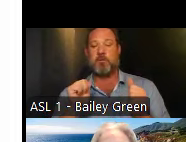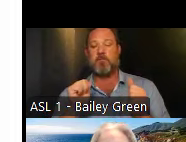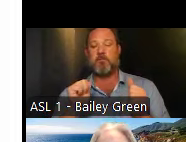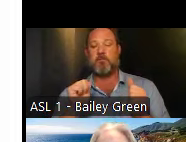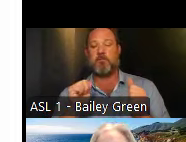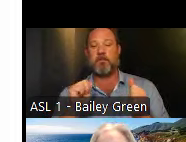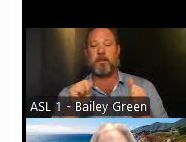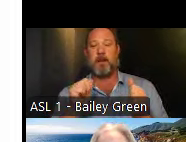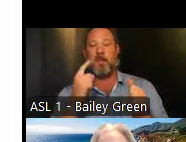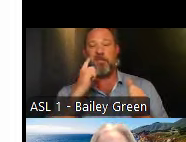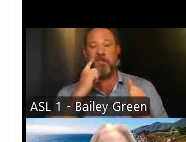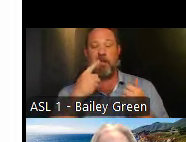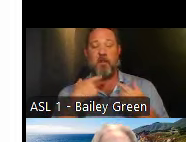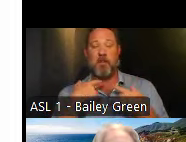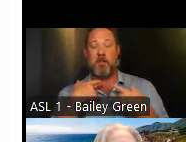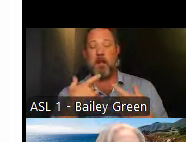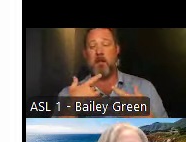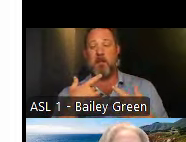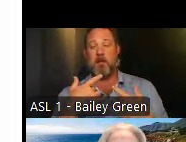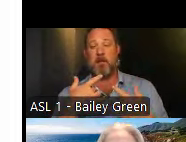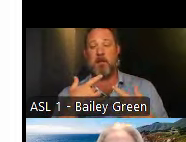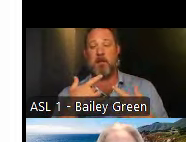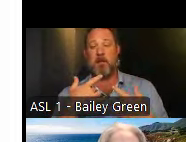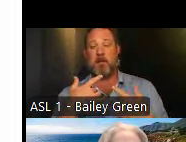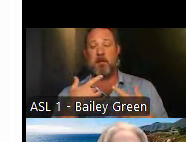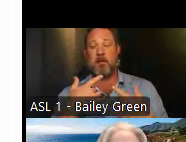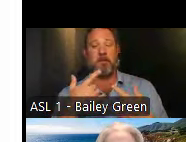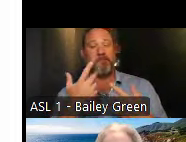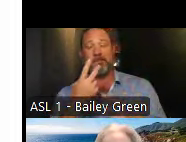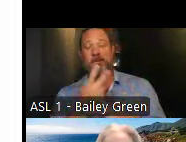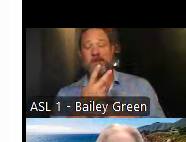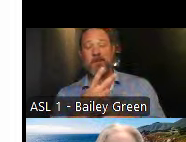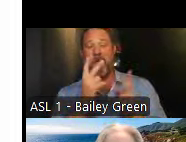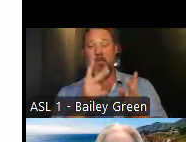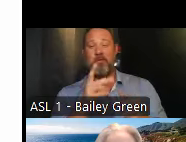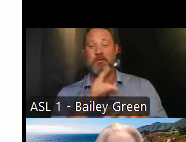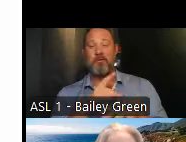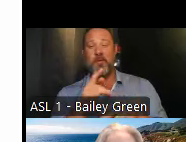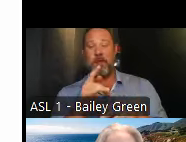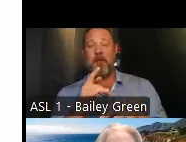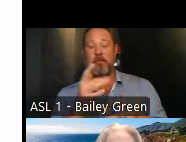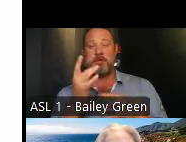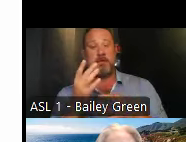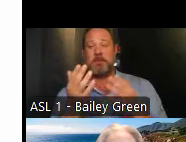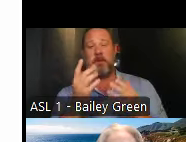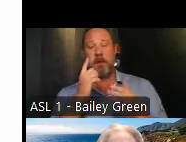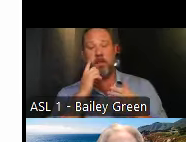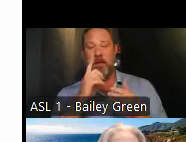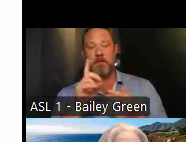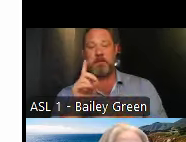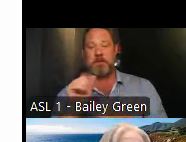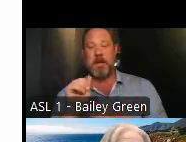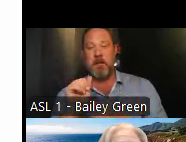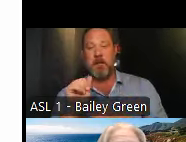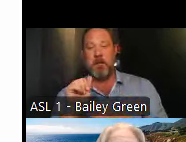think, unfortunately, what's likely to happen is that, especially if you're caring for someone who might be in the earlier stages of the disease, you might not think of them as disabled, or they